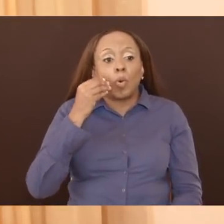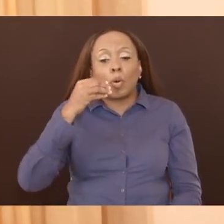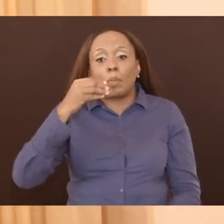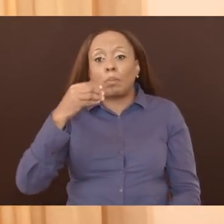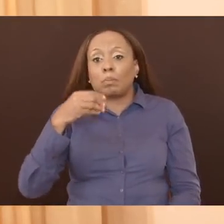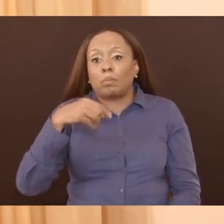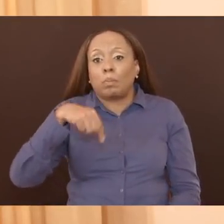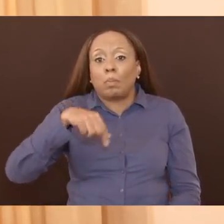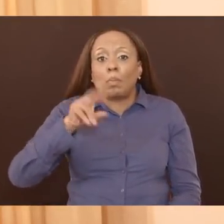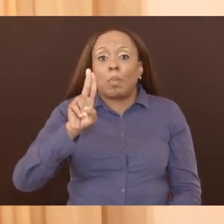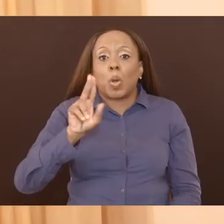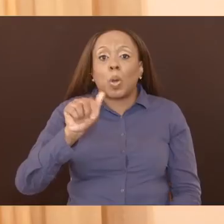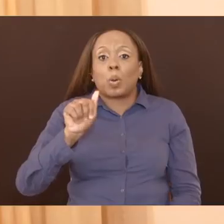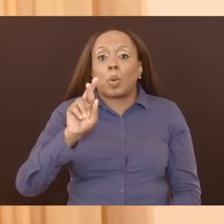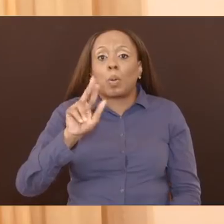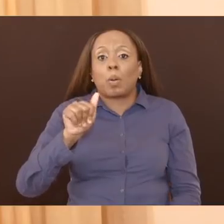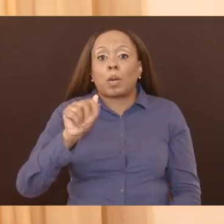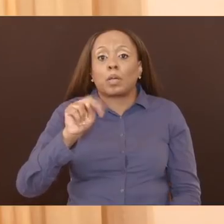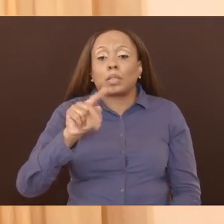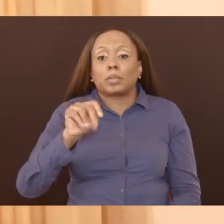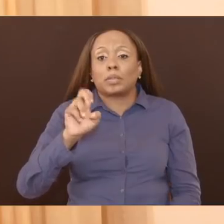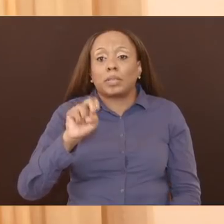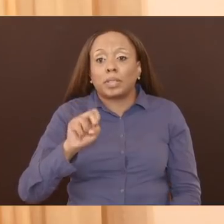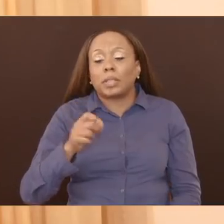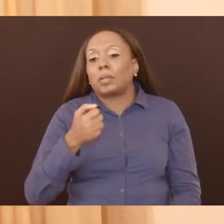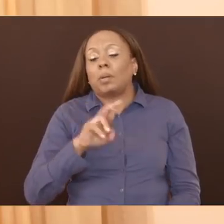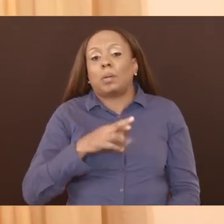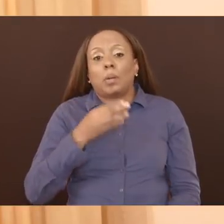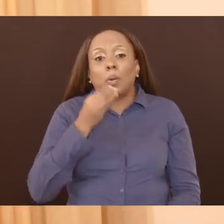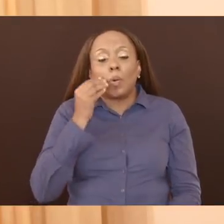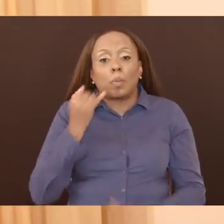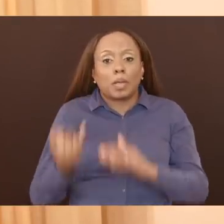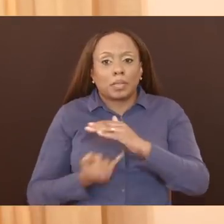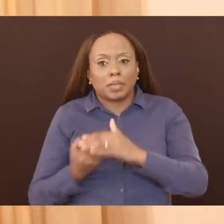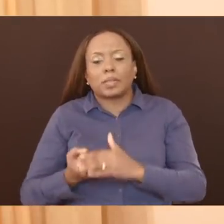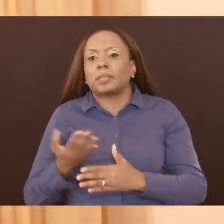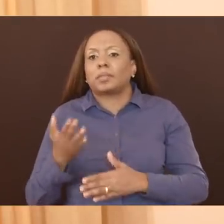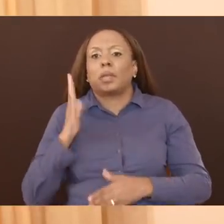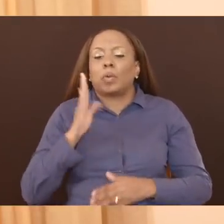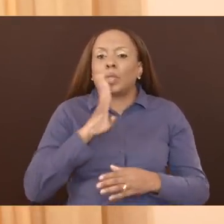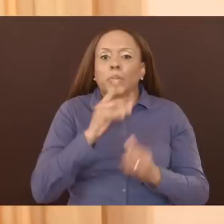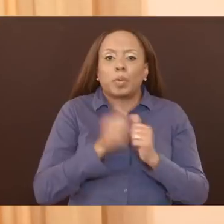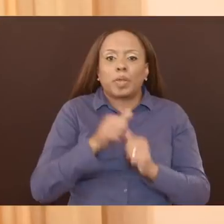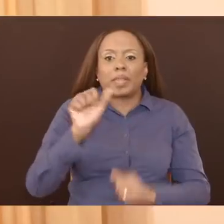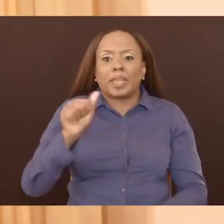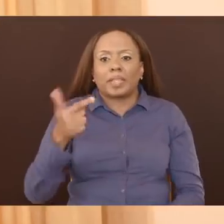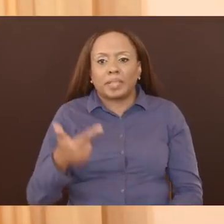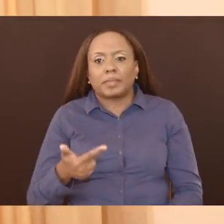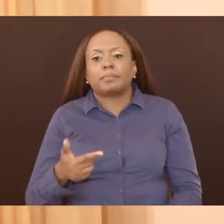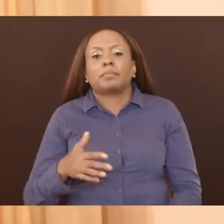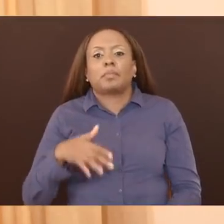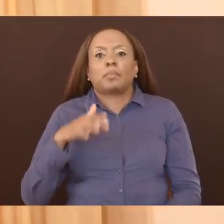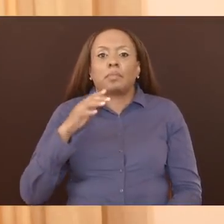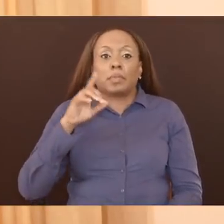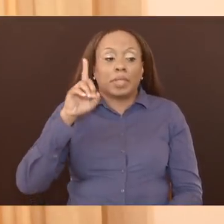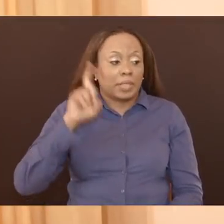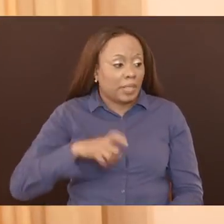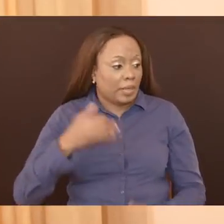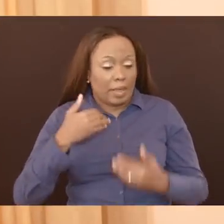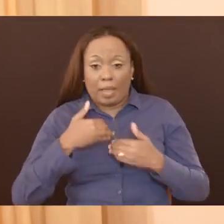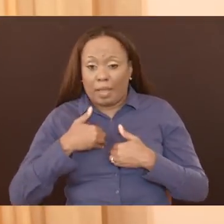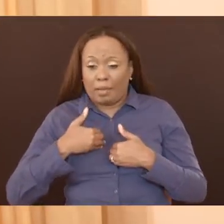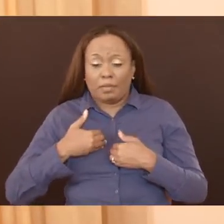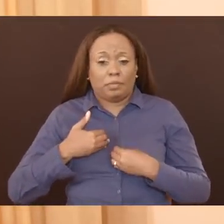don't want a security guard, I prefer to have a monitoring bracelet, as well as a CCTV camera, as well as the